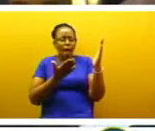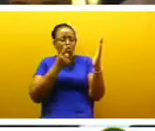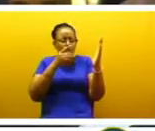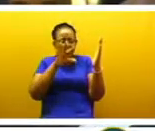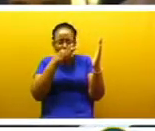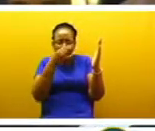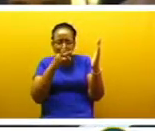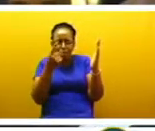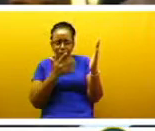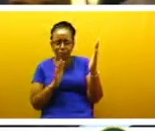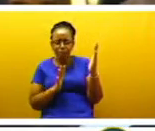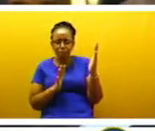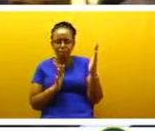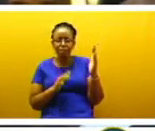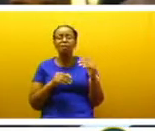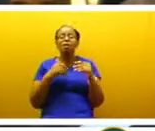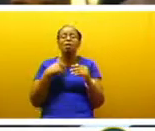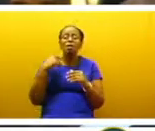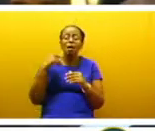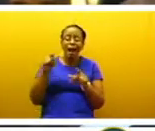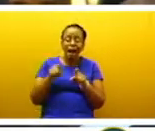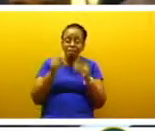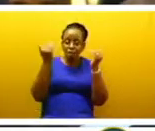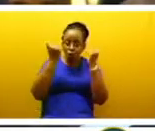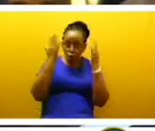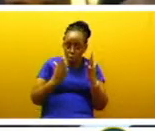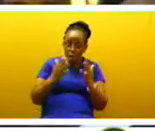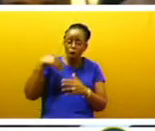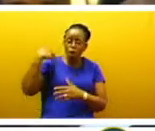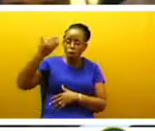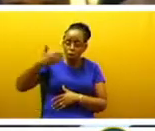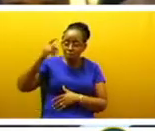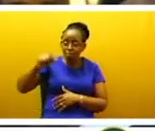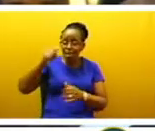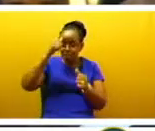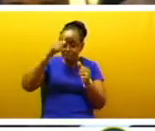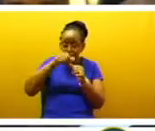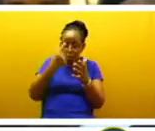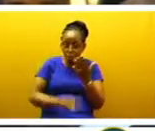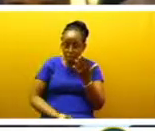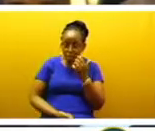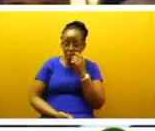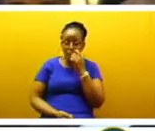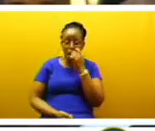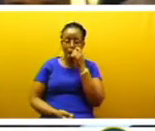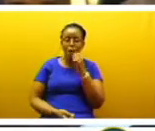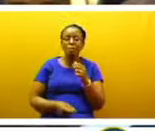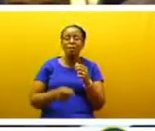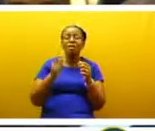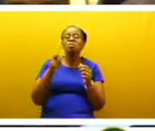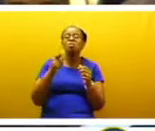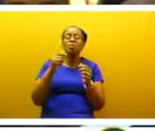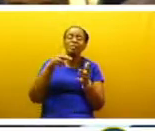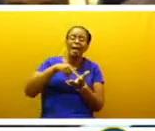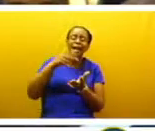Always remember, as a lawyer, that oration is not good enough.